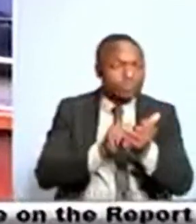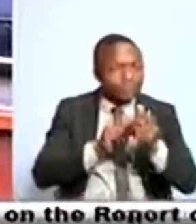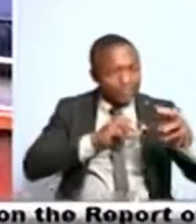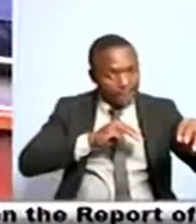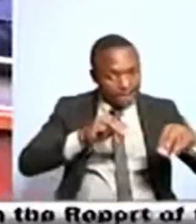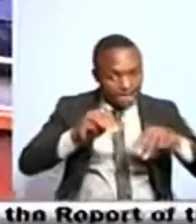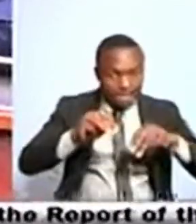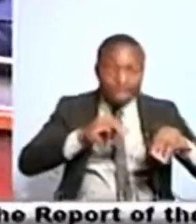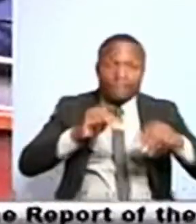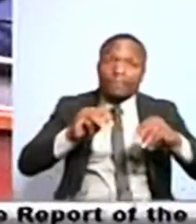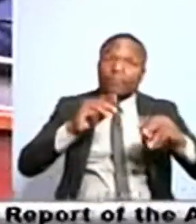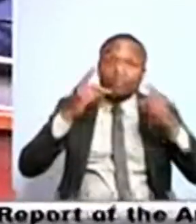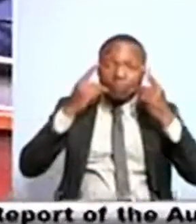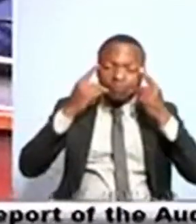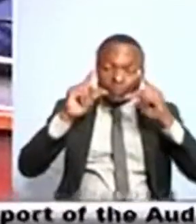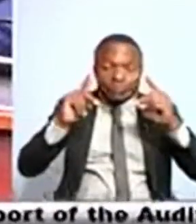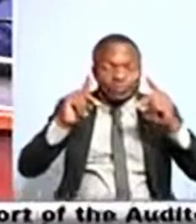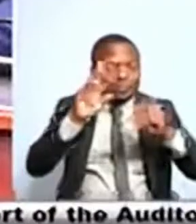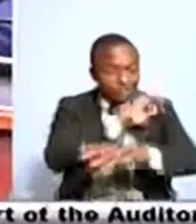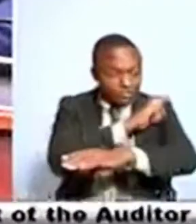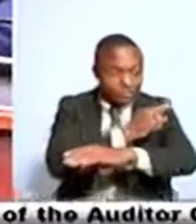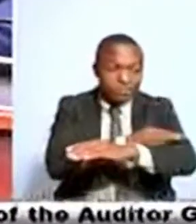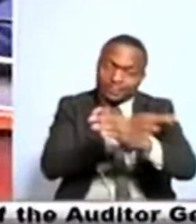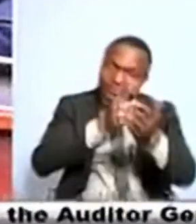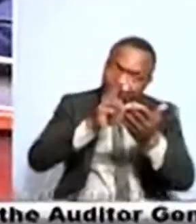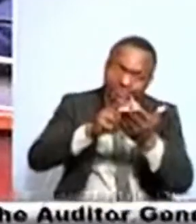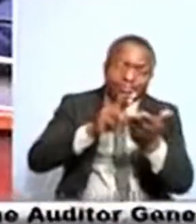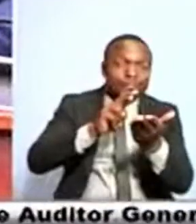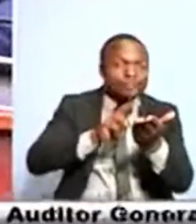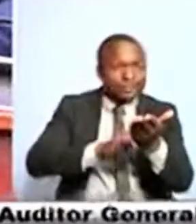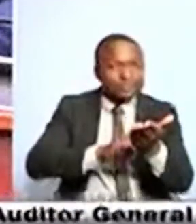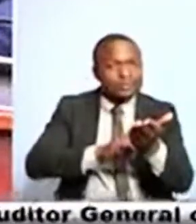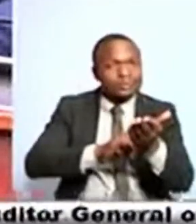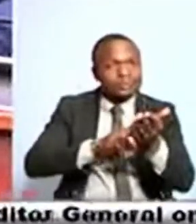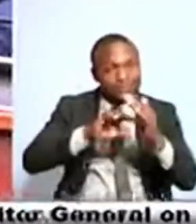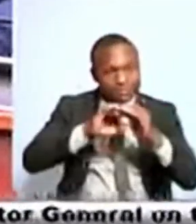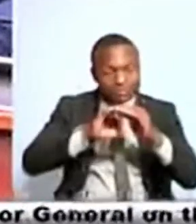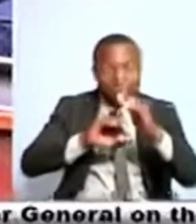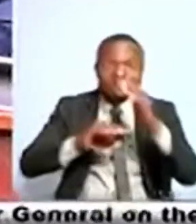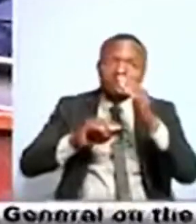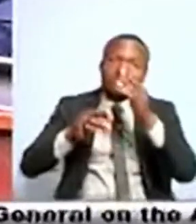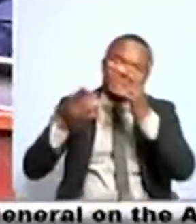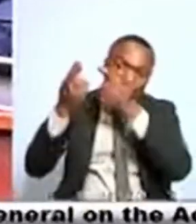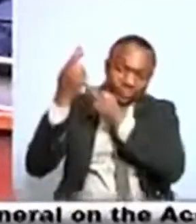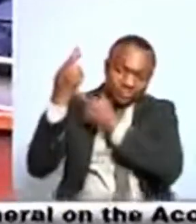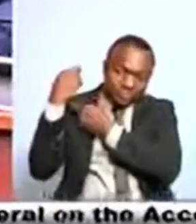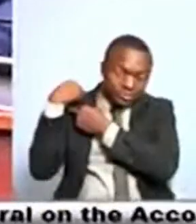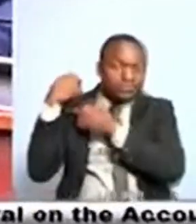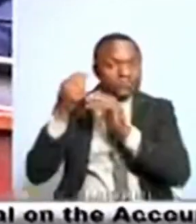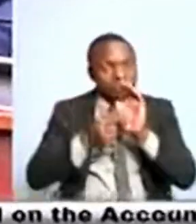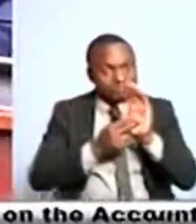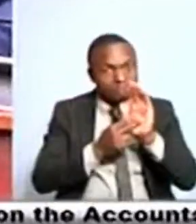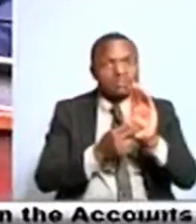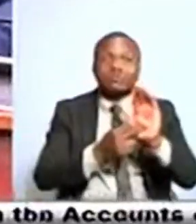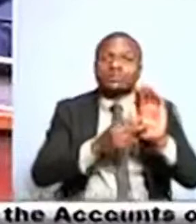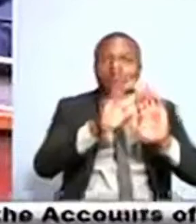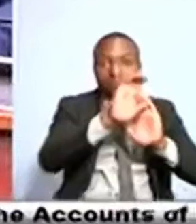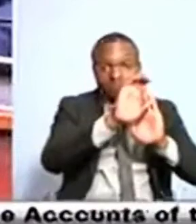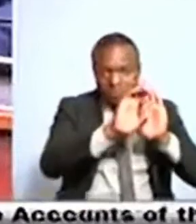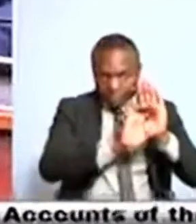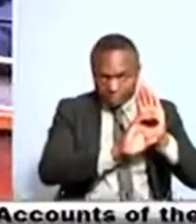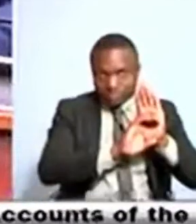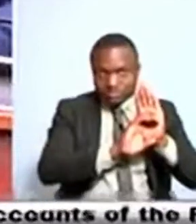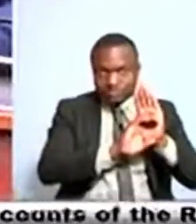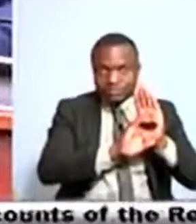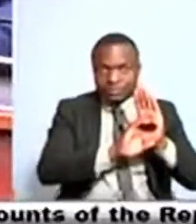management of public resources, reporting, and accountability as contained in the Constitution